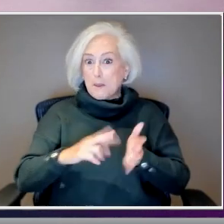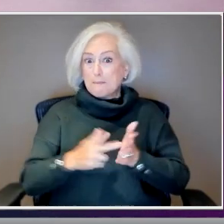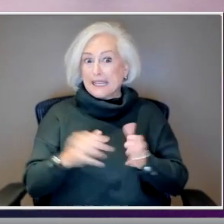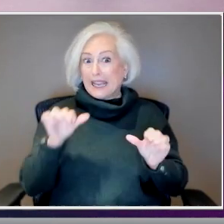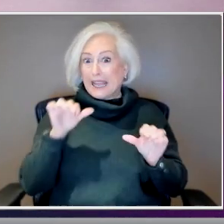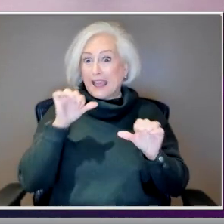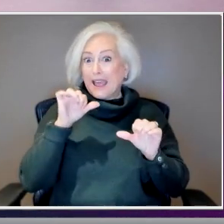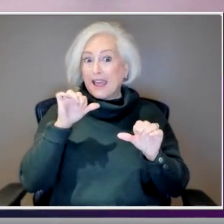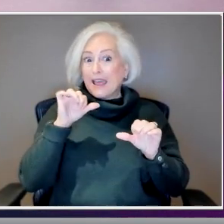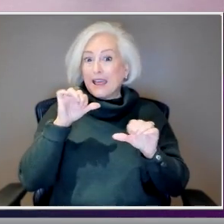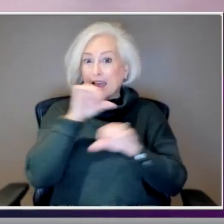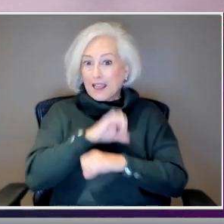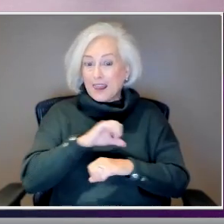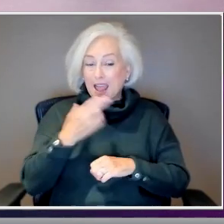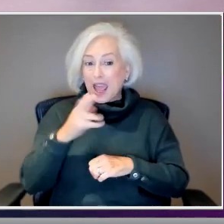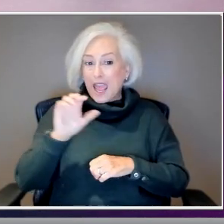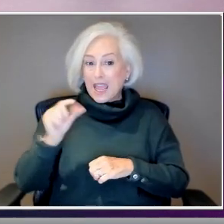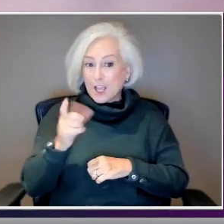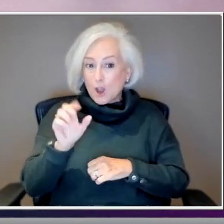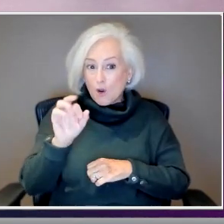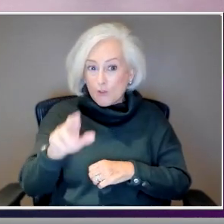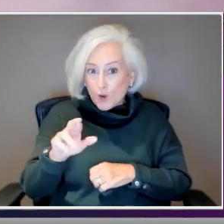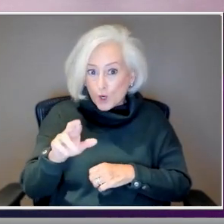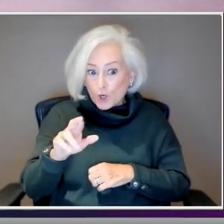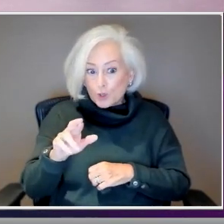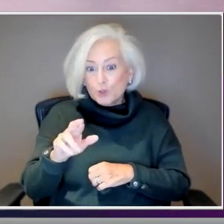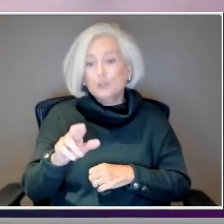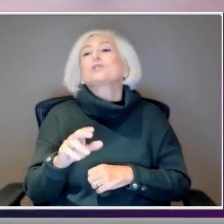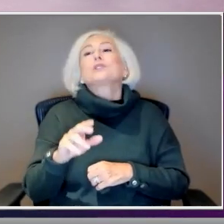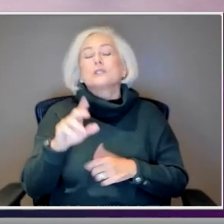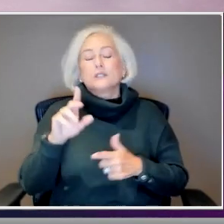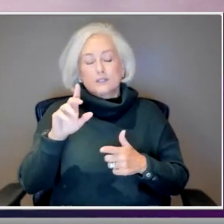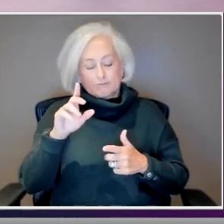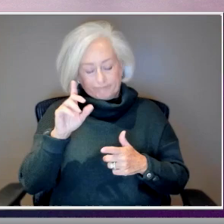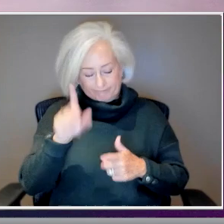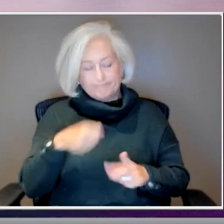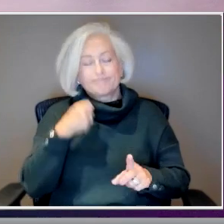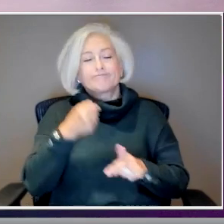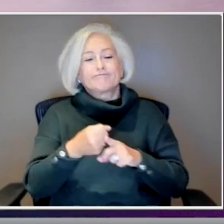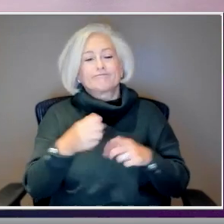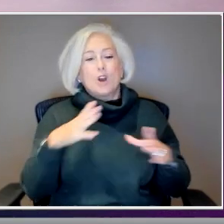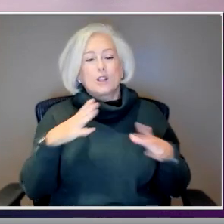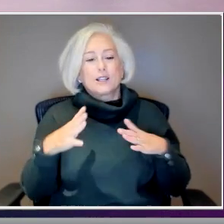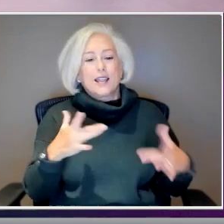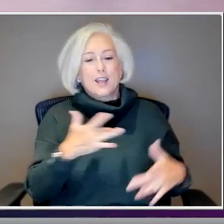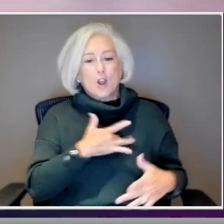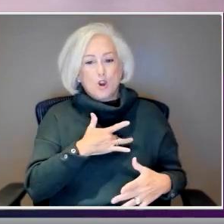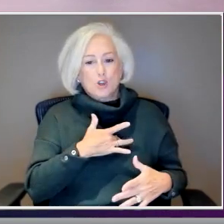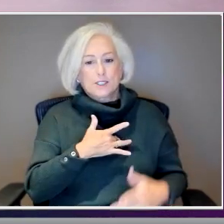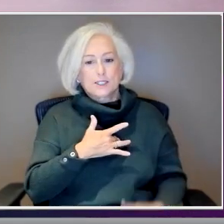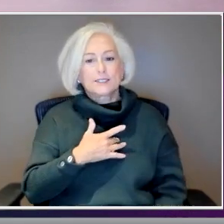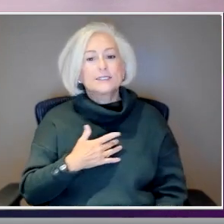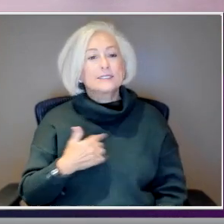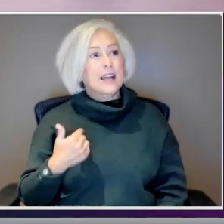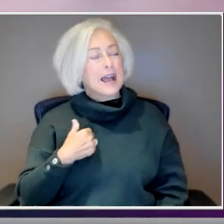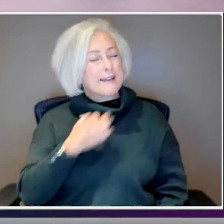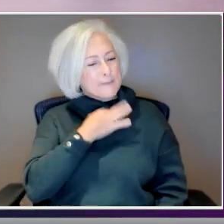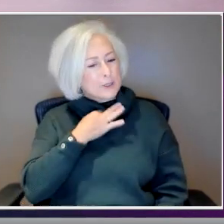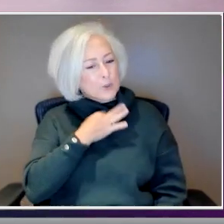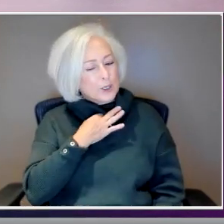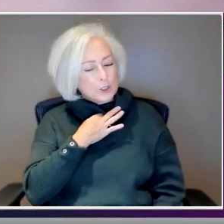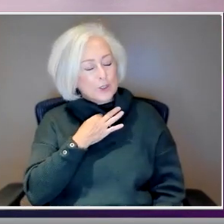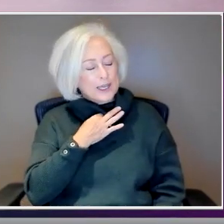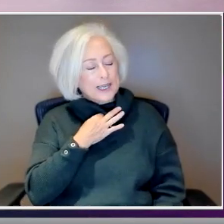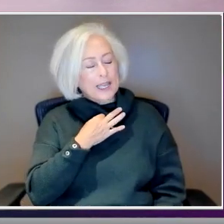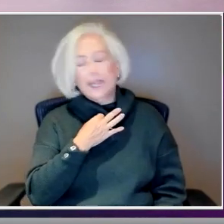When it comes to the kinds of drinks, Dr. Pimentel, I wanted to ask a cardiologist about this for a while because remember a